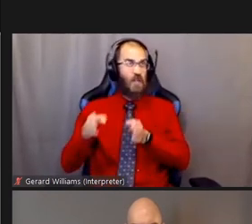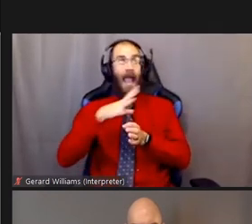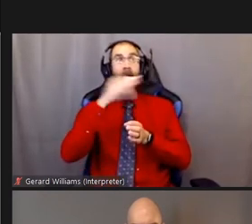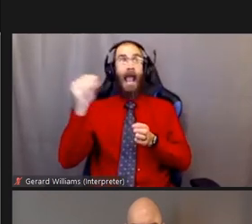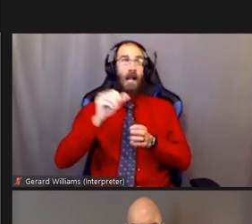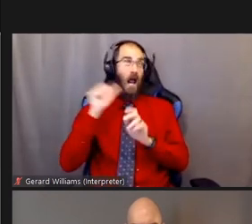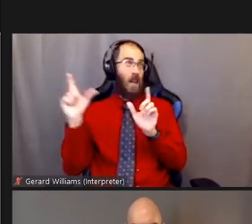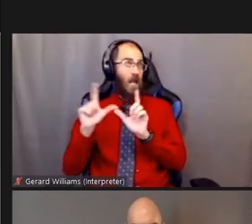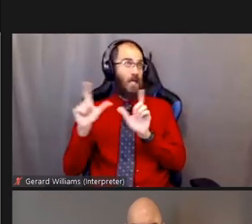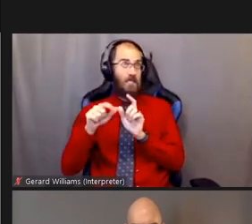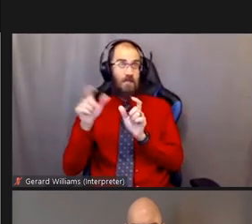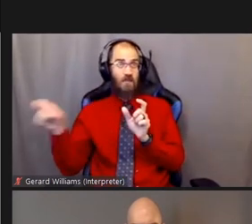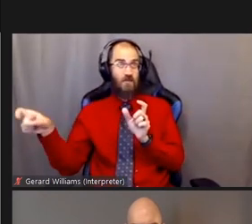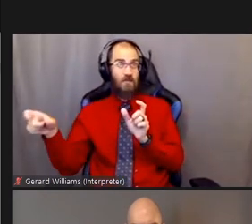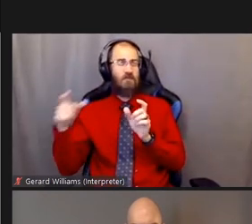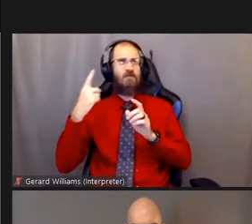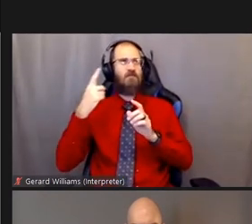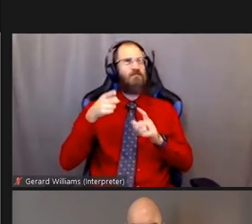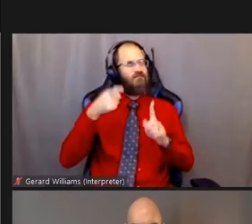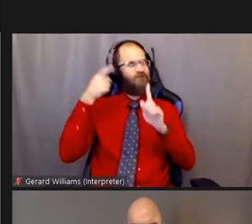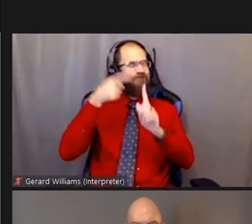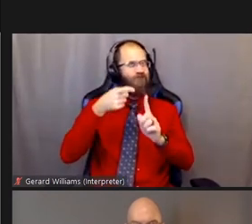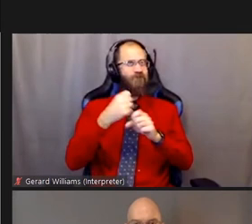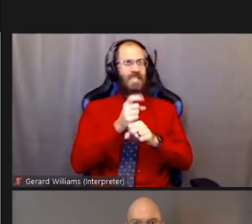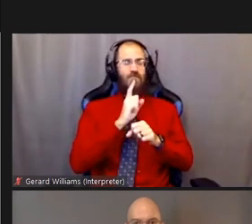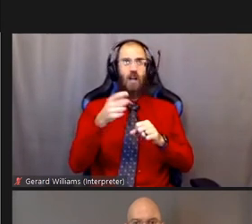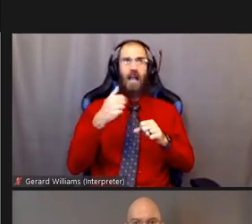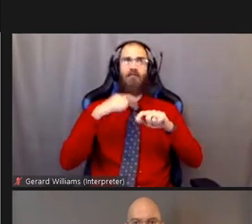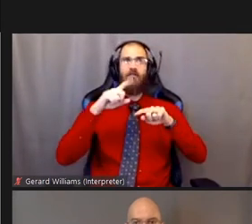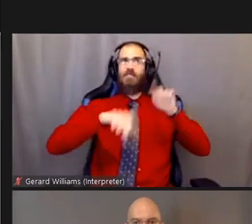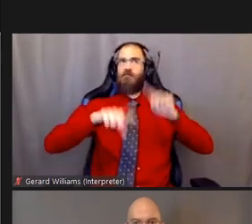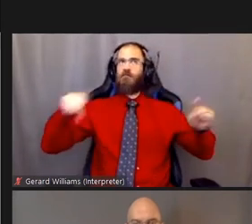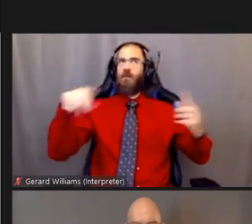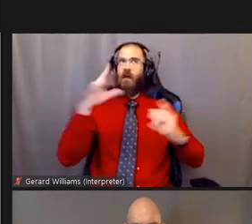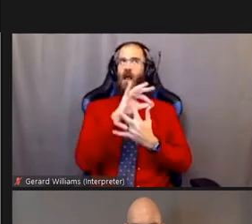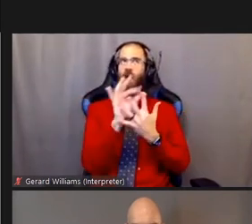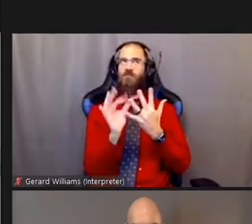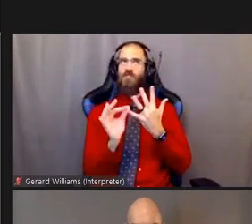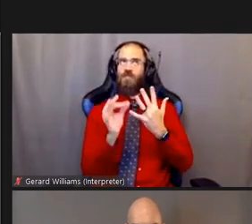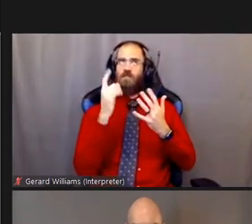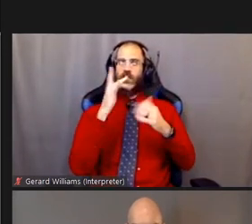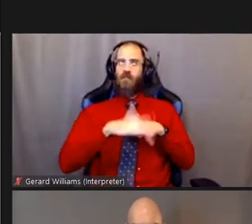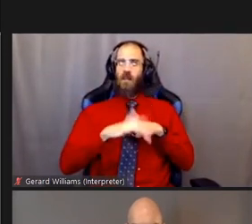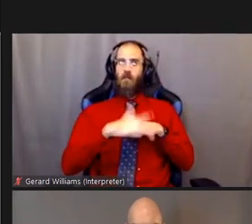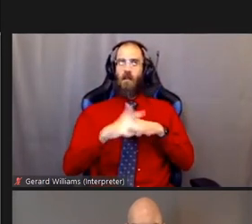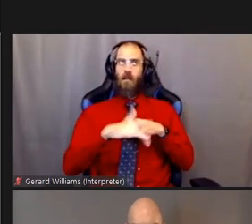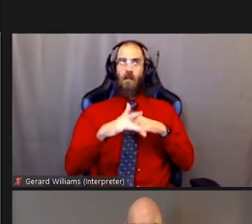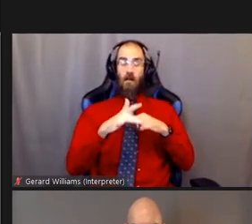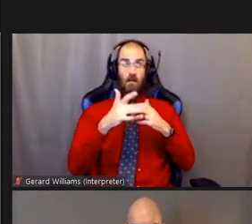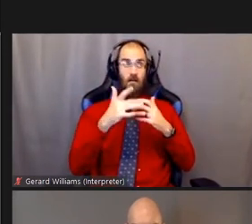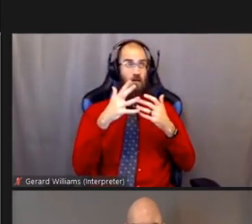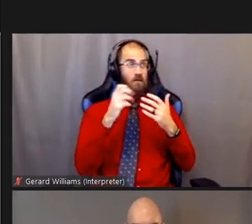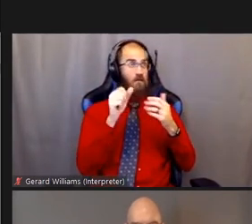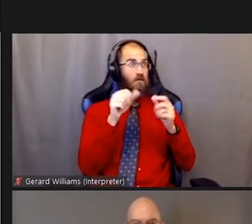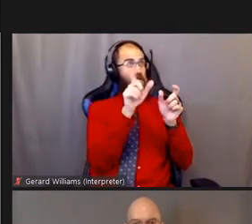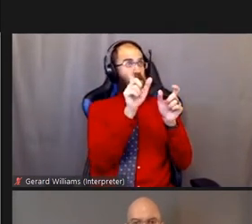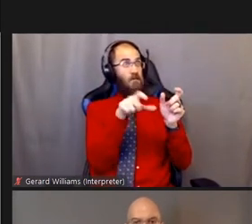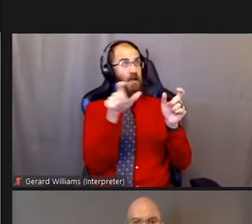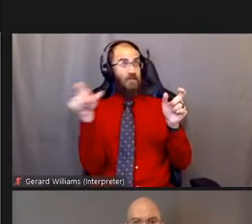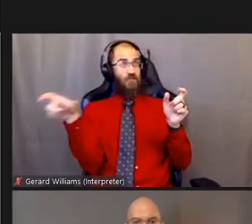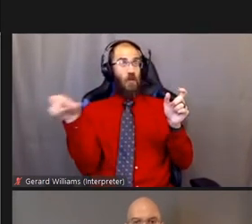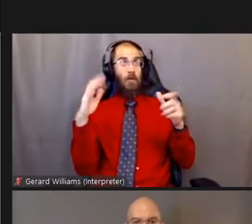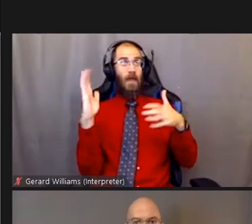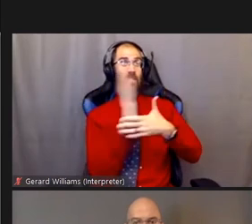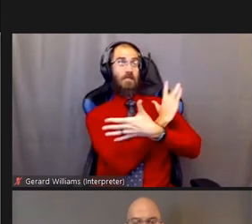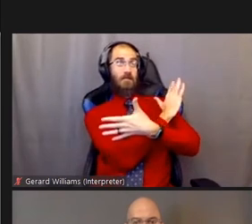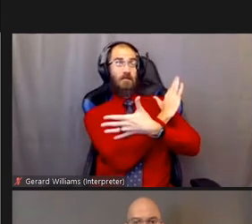there's a variety of different applications and utilities available so that having spectrum that is in these different